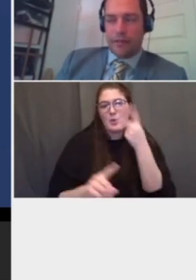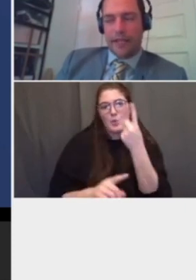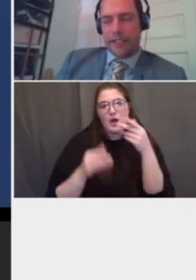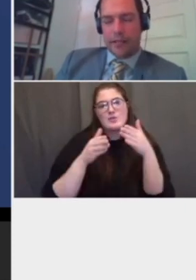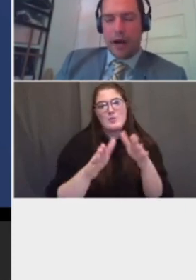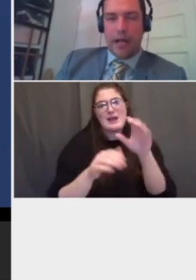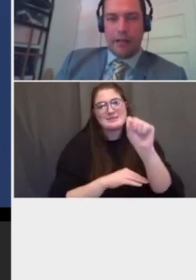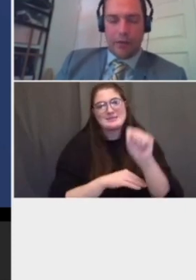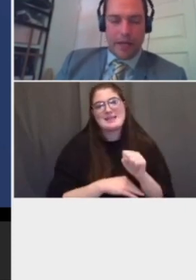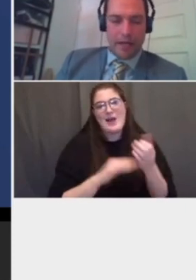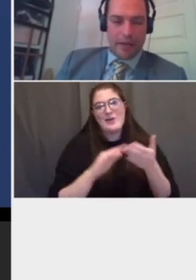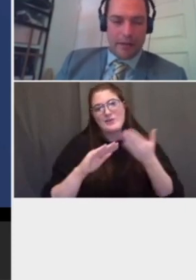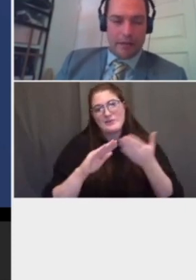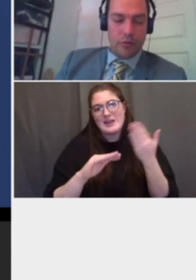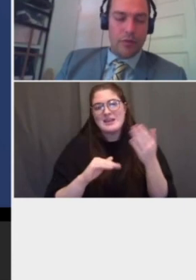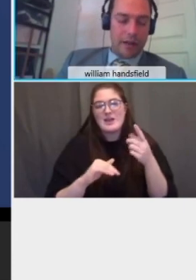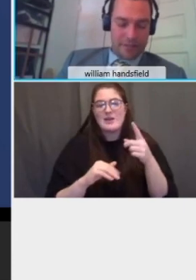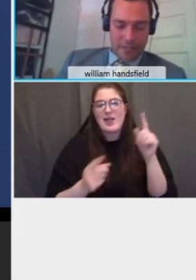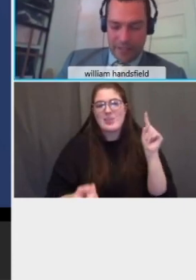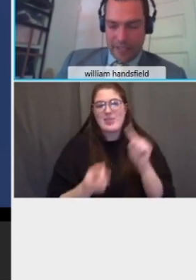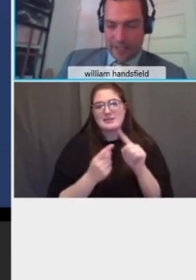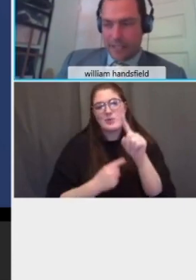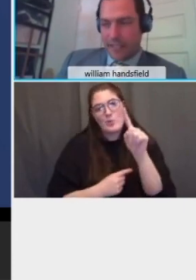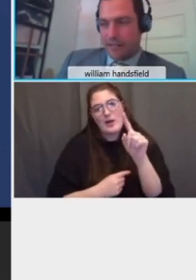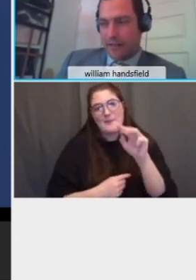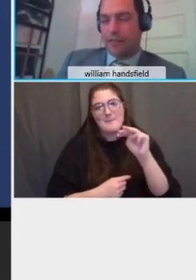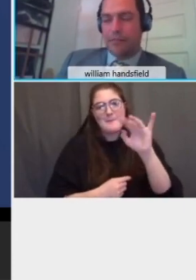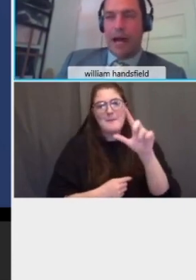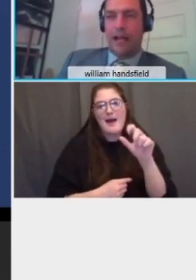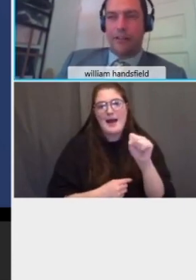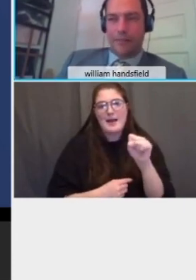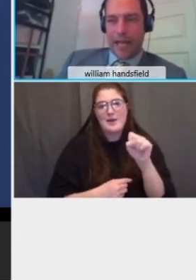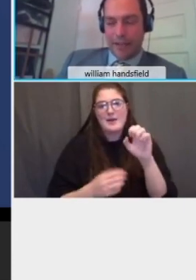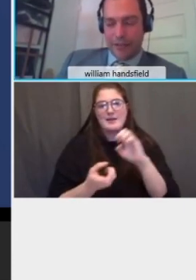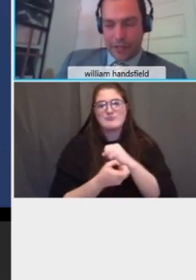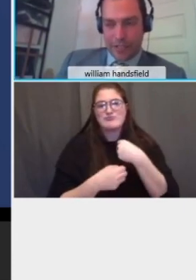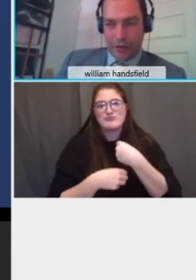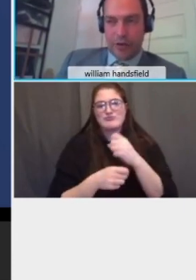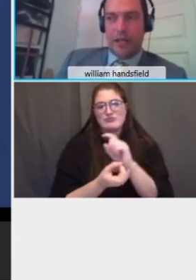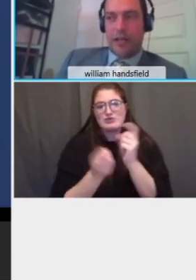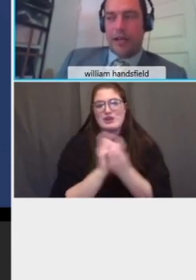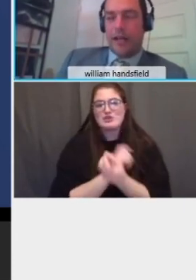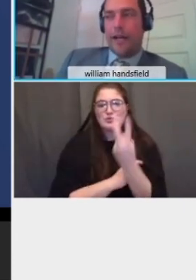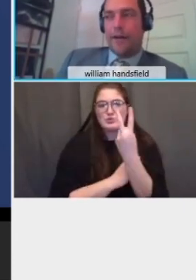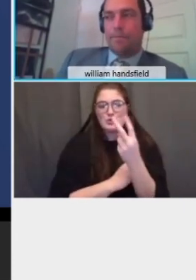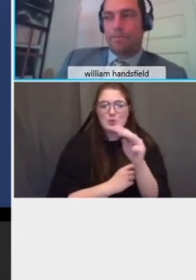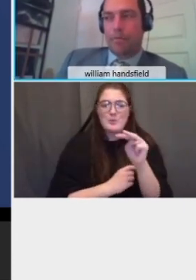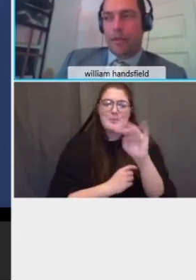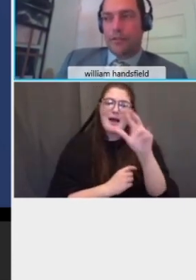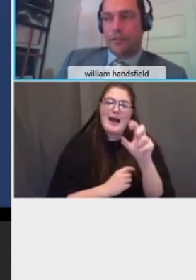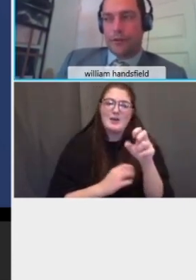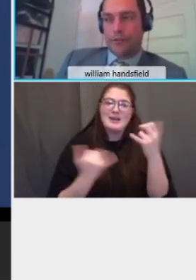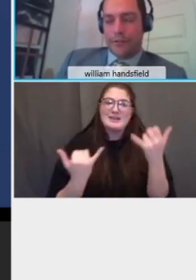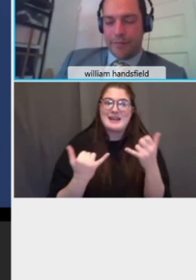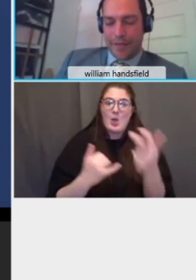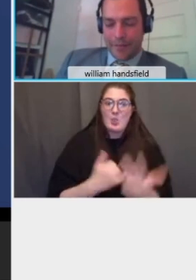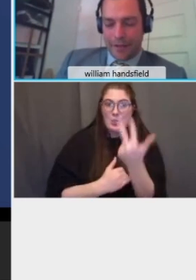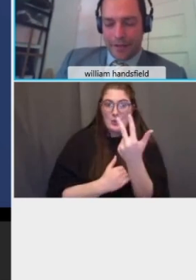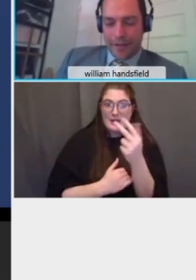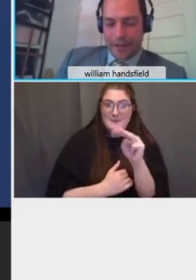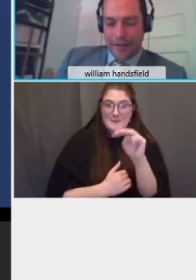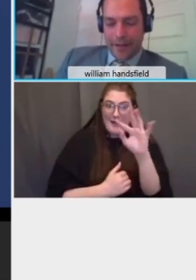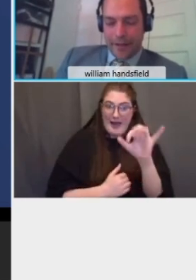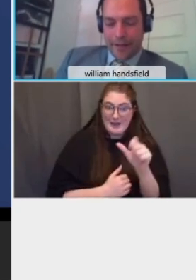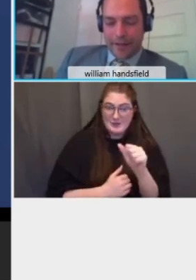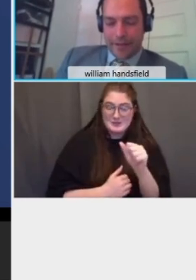went less than a mile, and we made it a 2-mile facility. And since then, another mile has been added to it. So So it's really